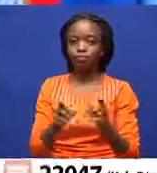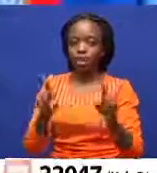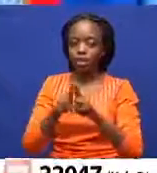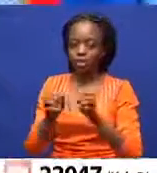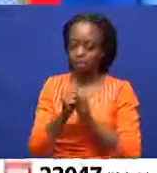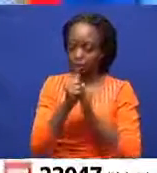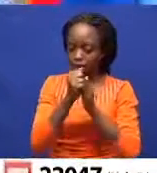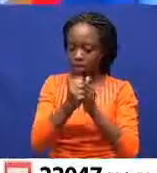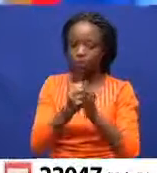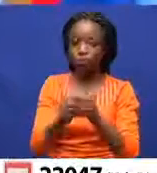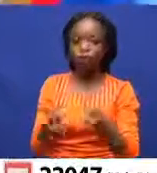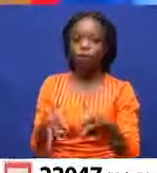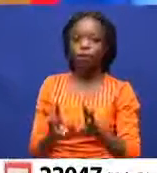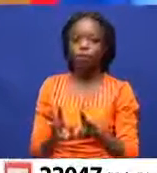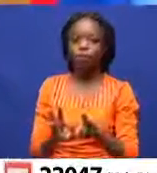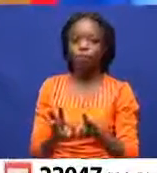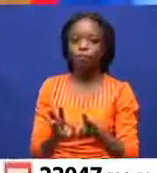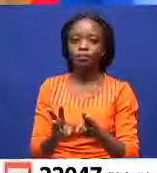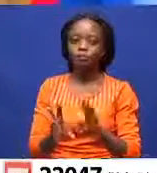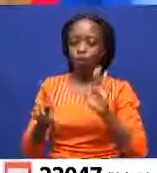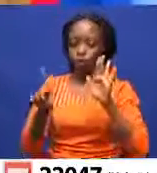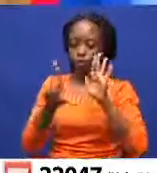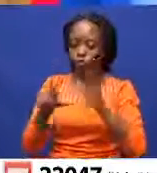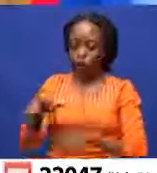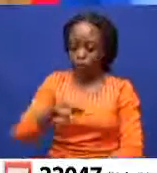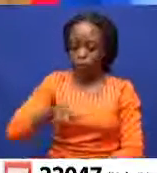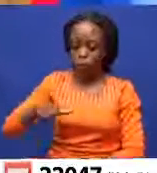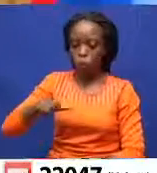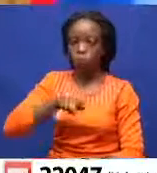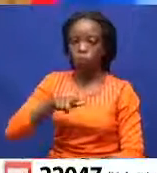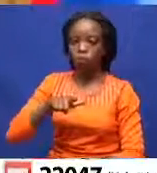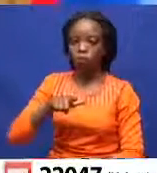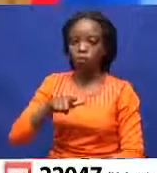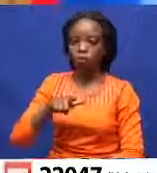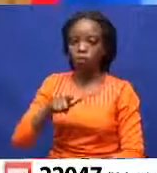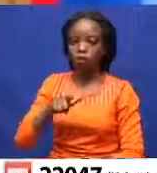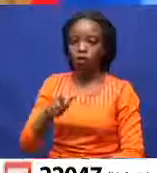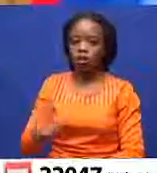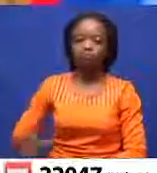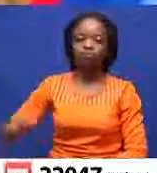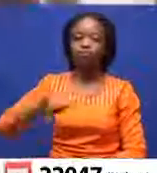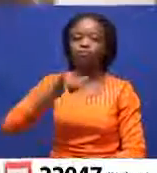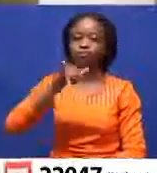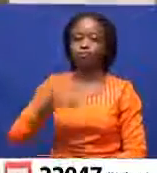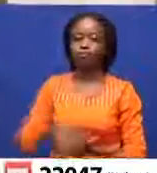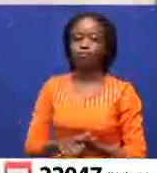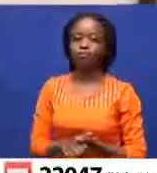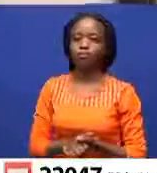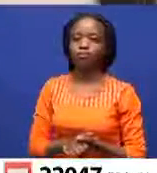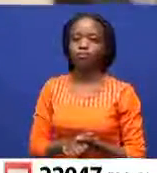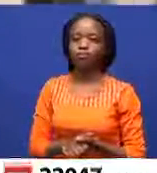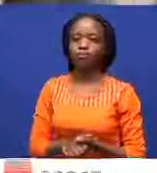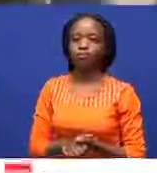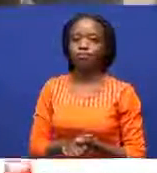guide resumption of local air travel.